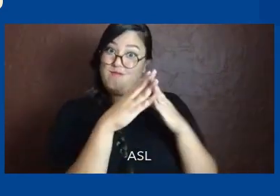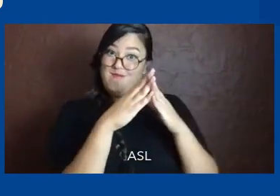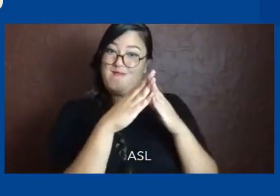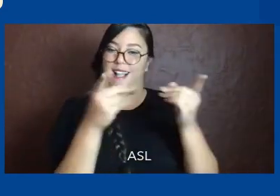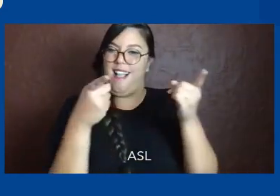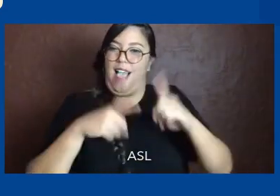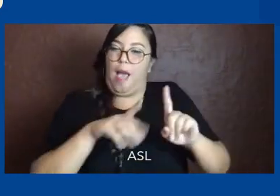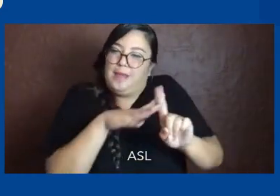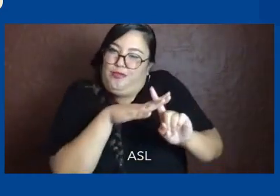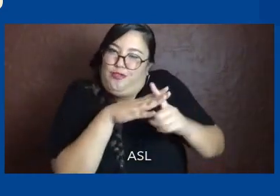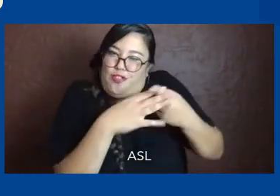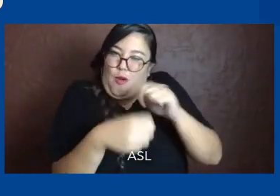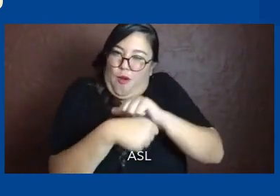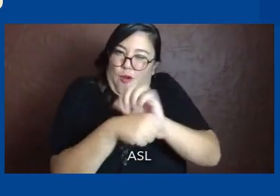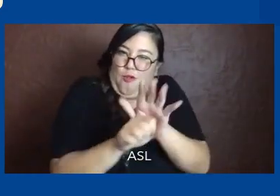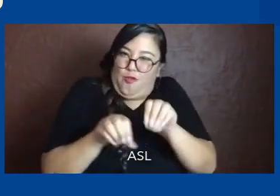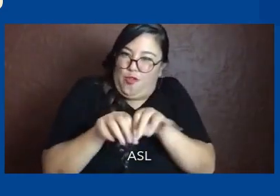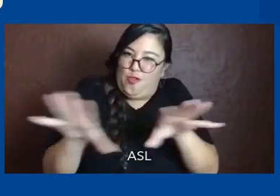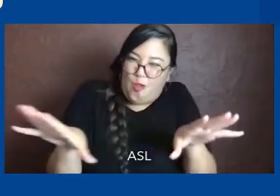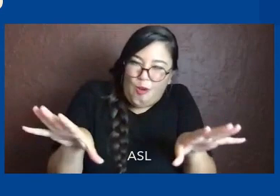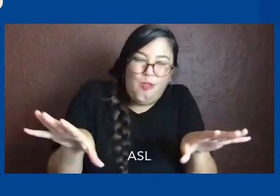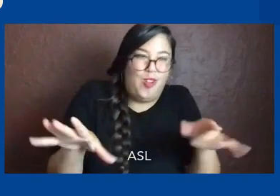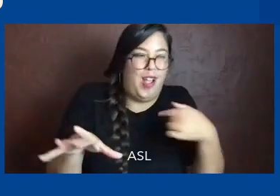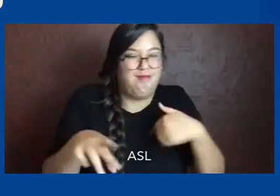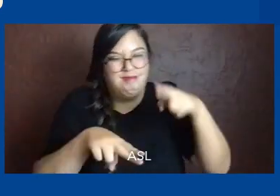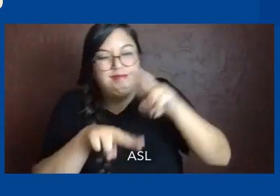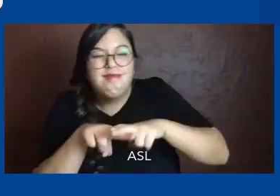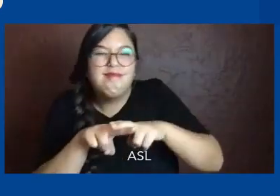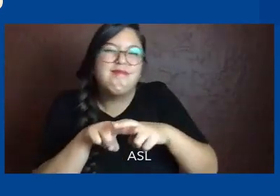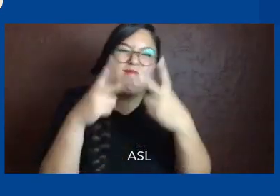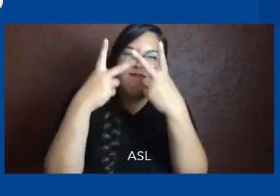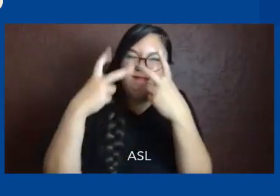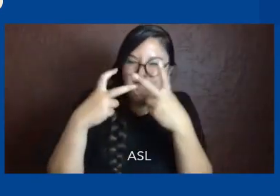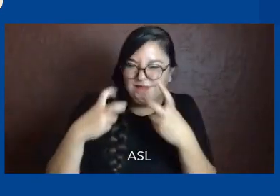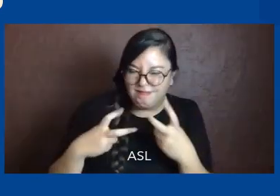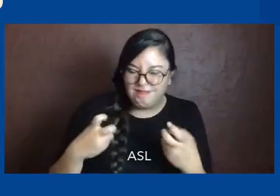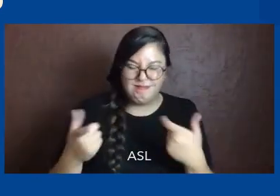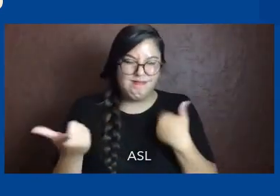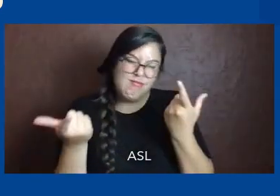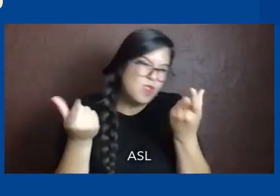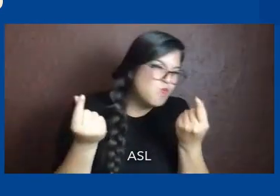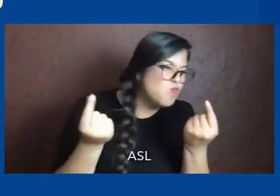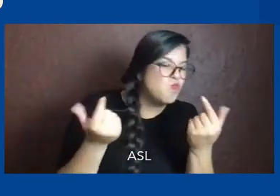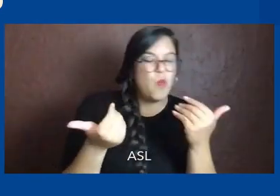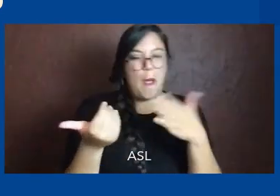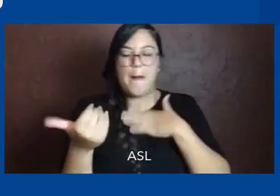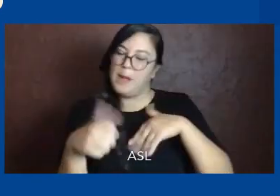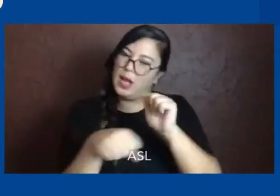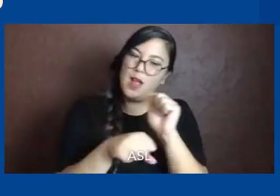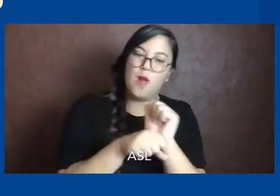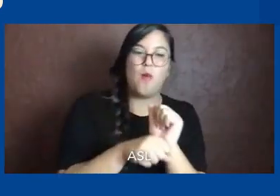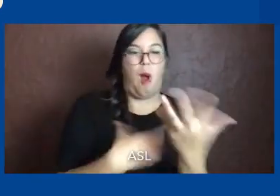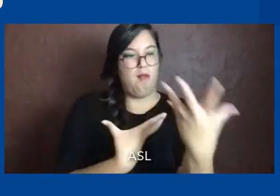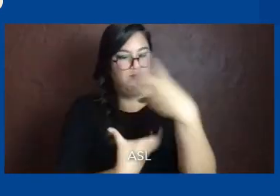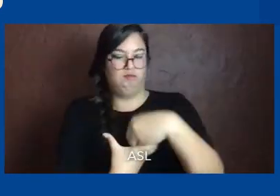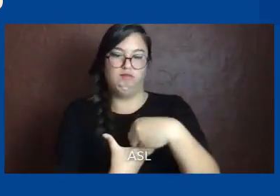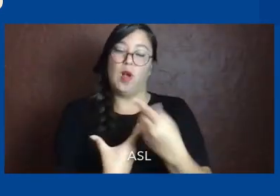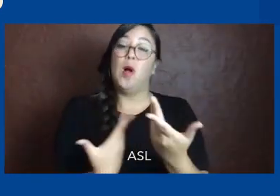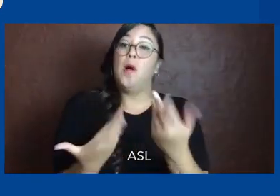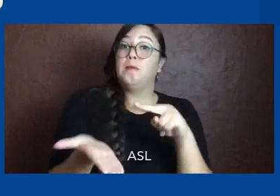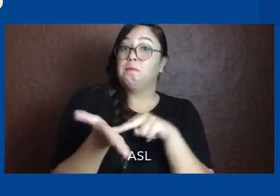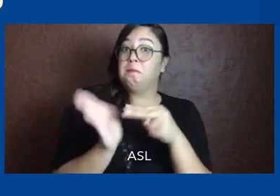trying to figure out what this was all going to mean for me personally, and also reaching out to a lot of